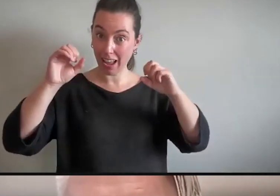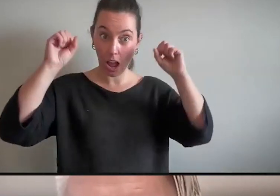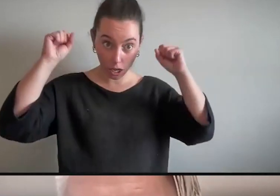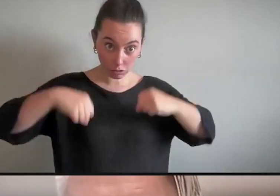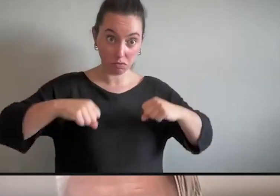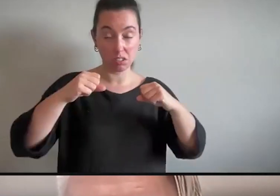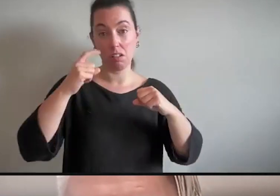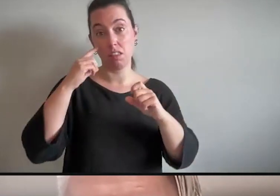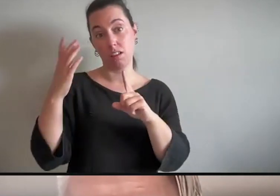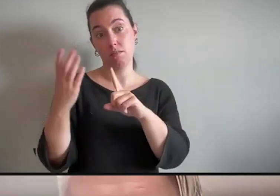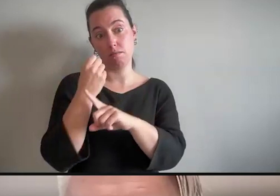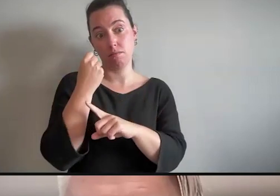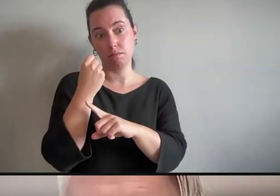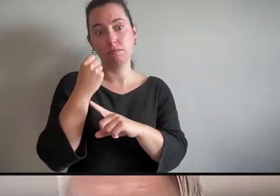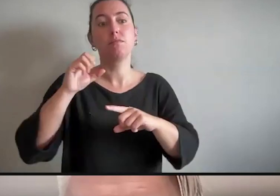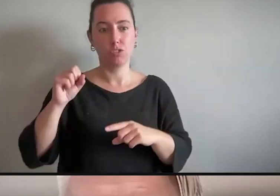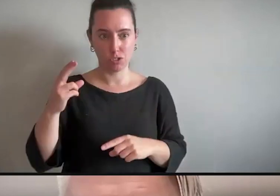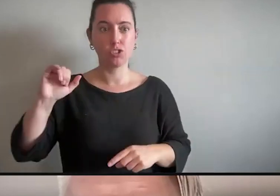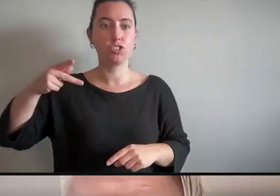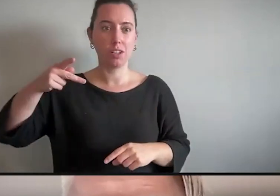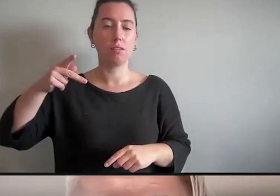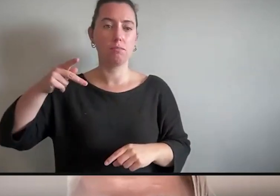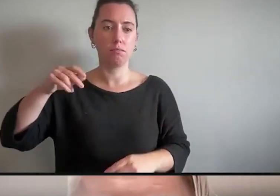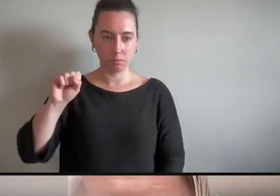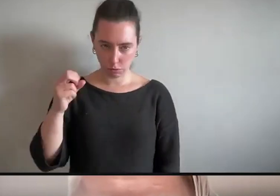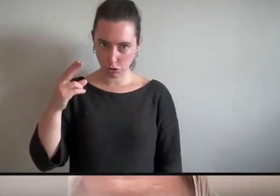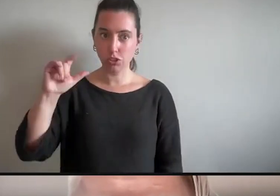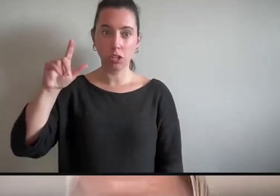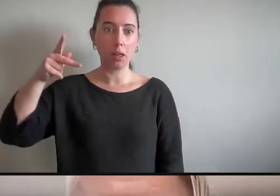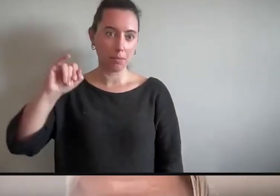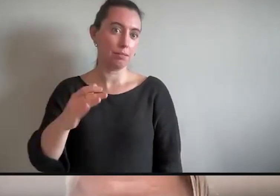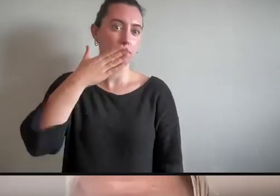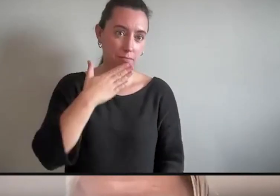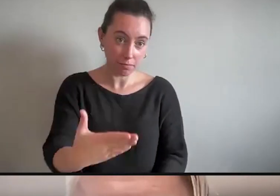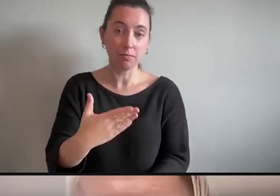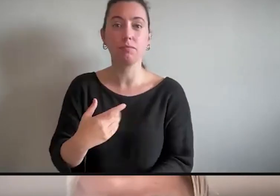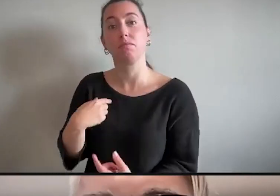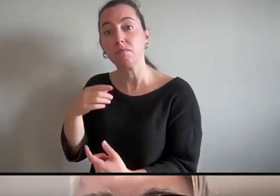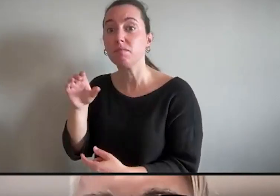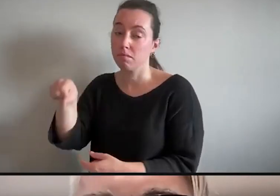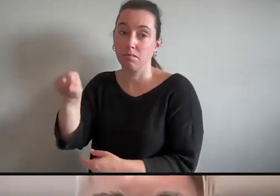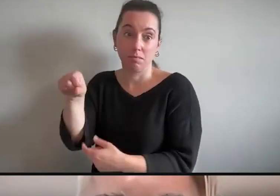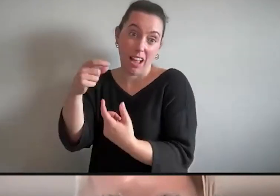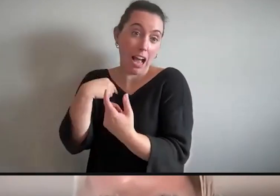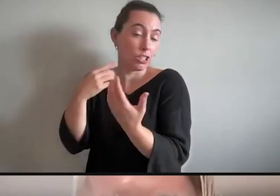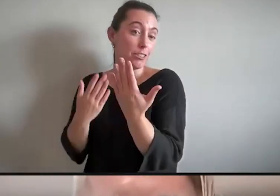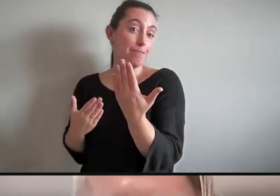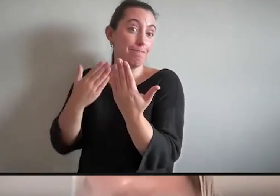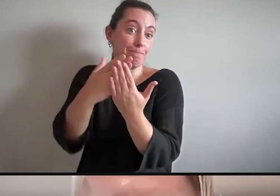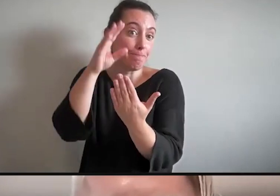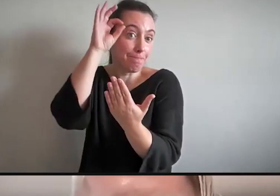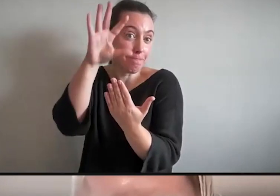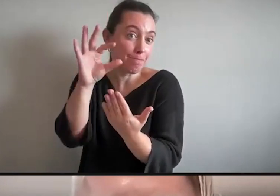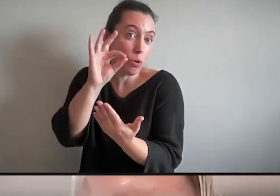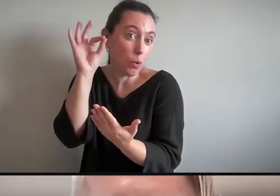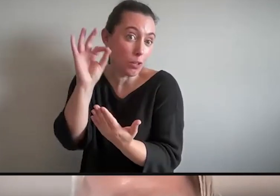I have everyone who decides about documents in front of me, so that's why I'm trying to raise the question. So my last question before